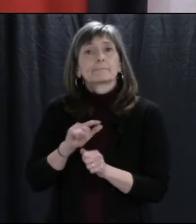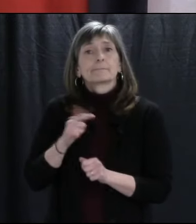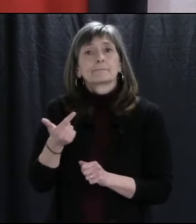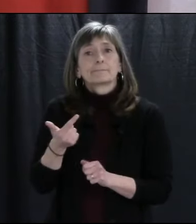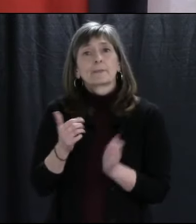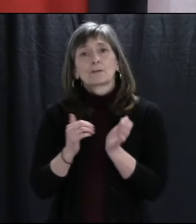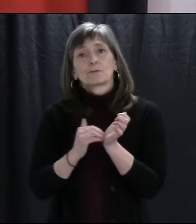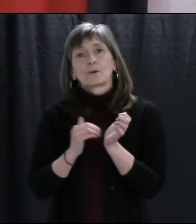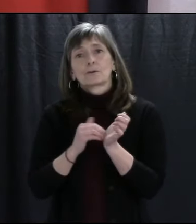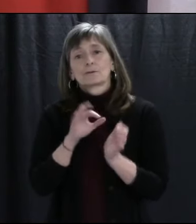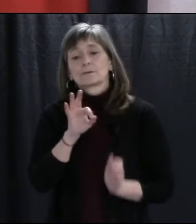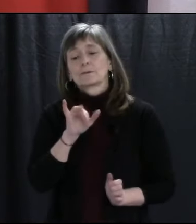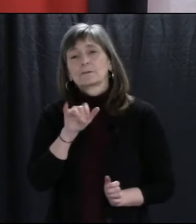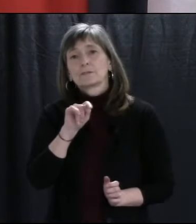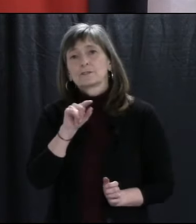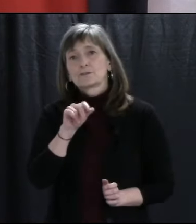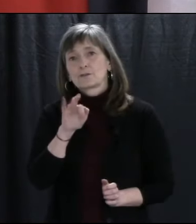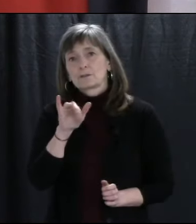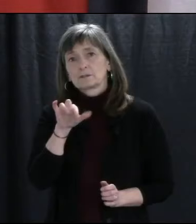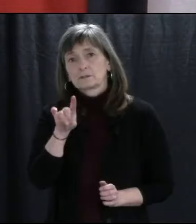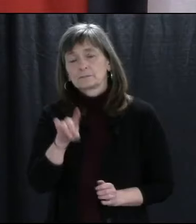to Dr. Fitzgerald.